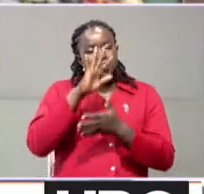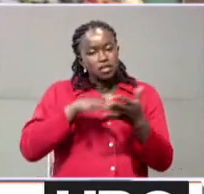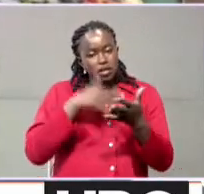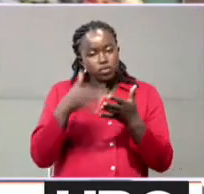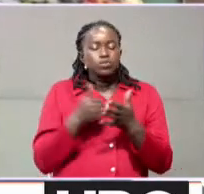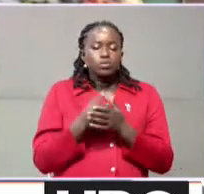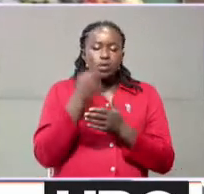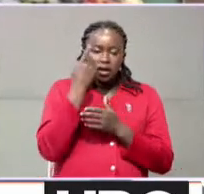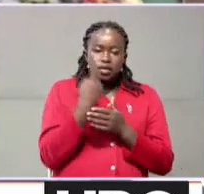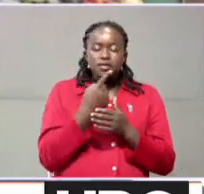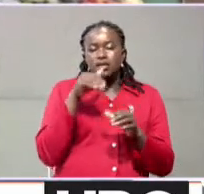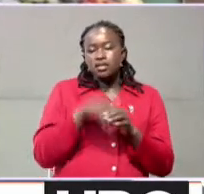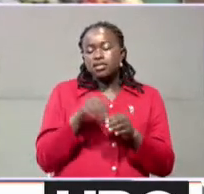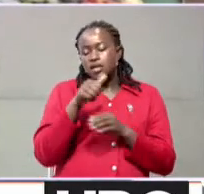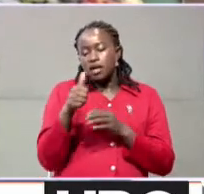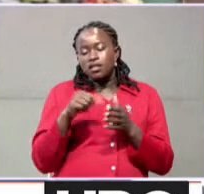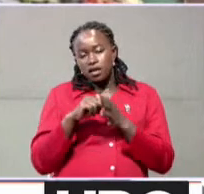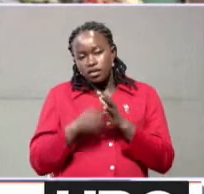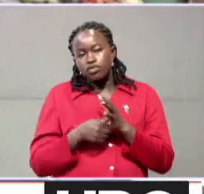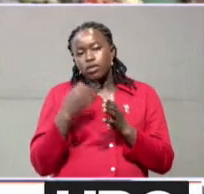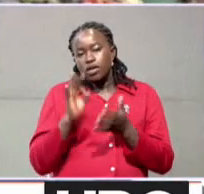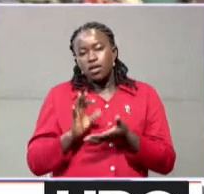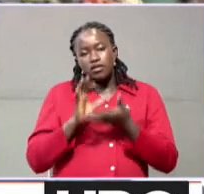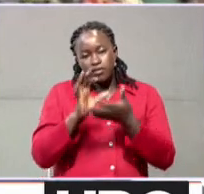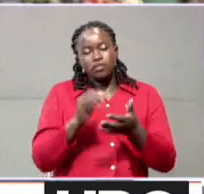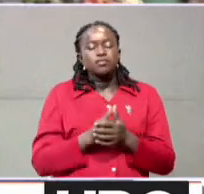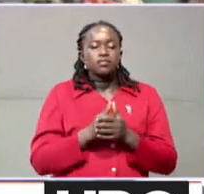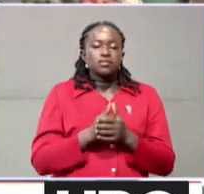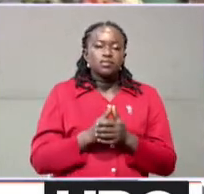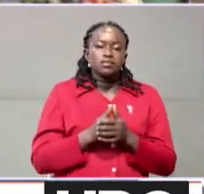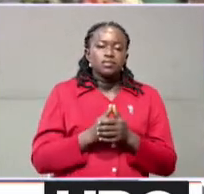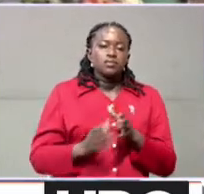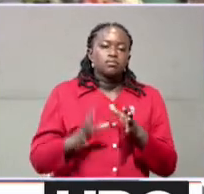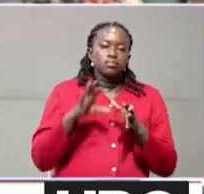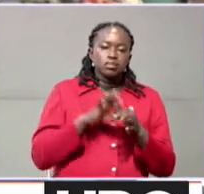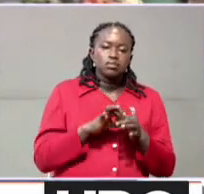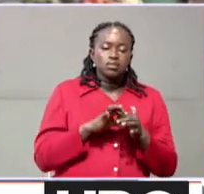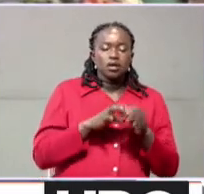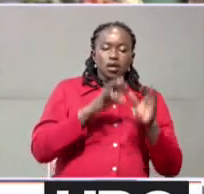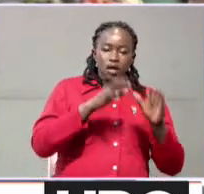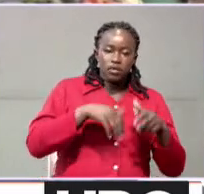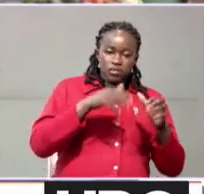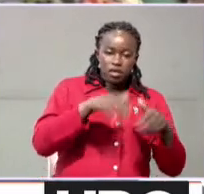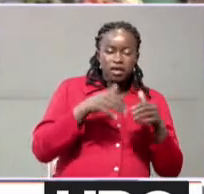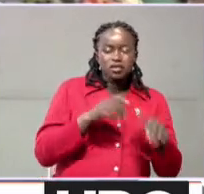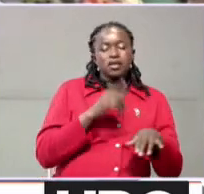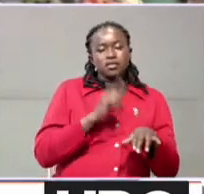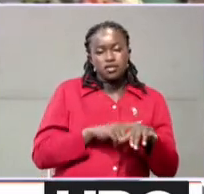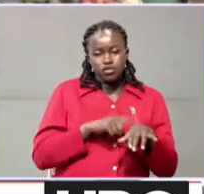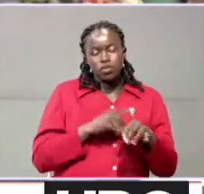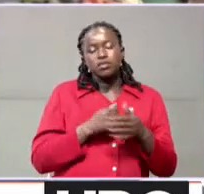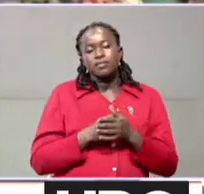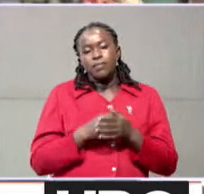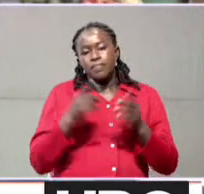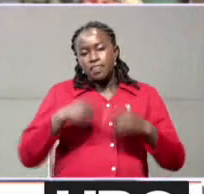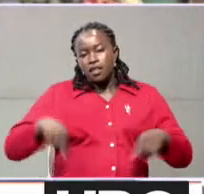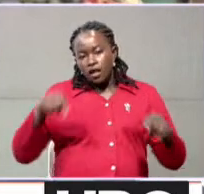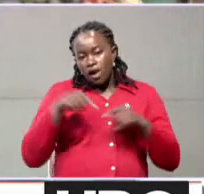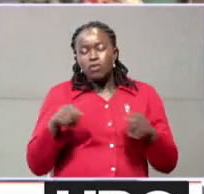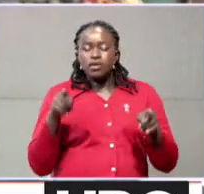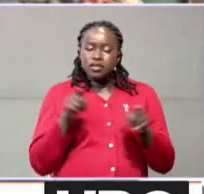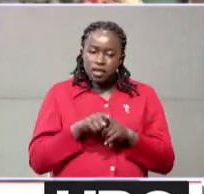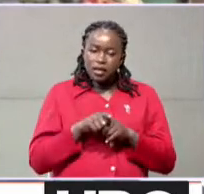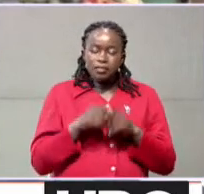establish among others if the releases are in tandem with the agricultural seasons we have taken into